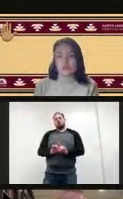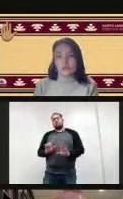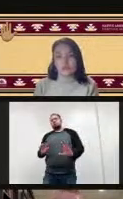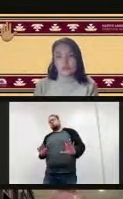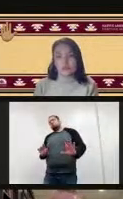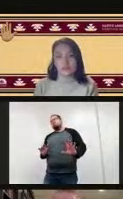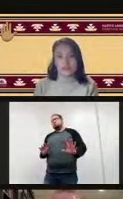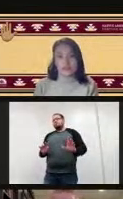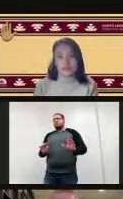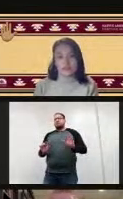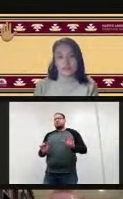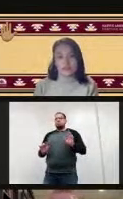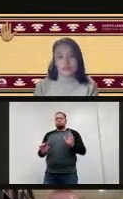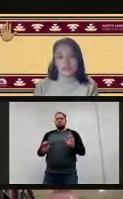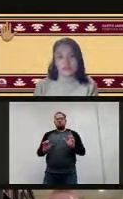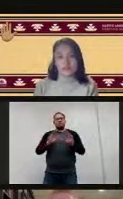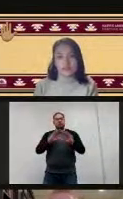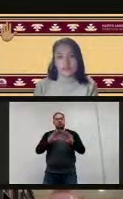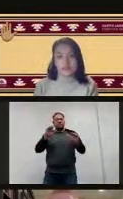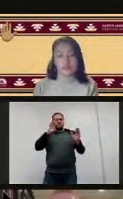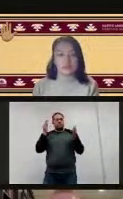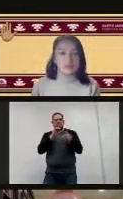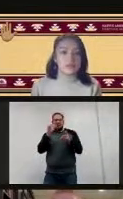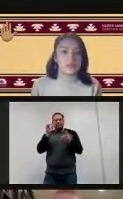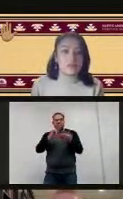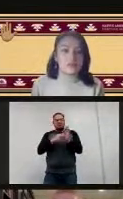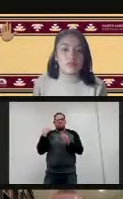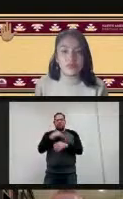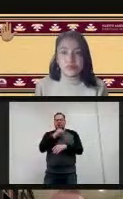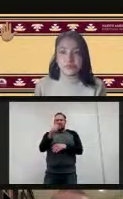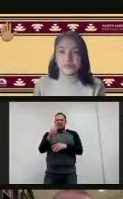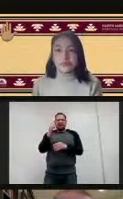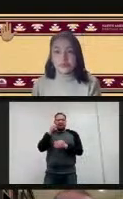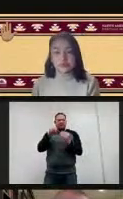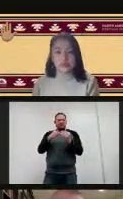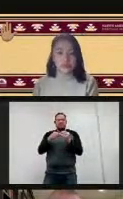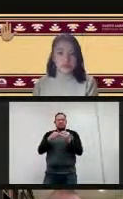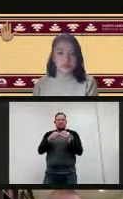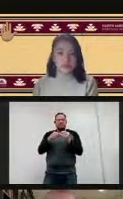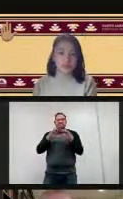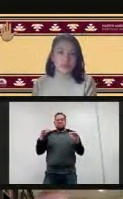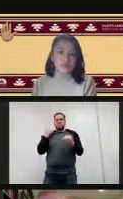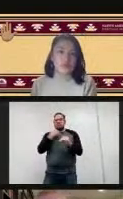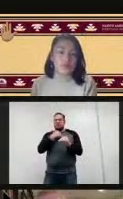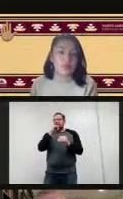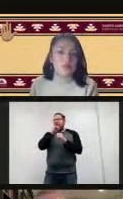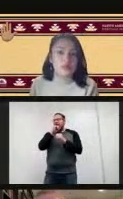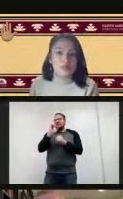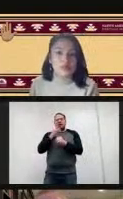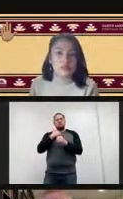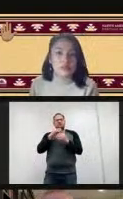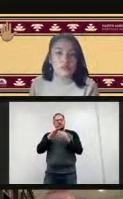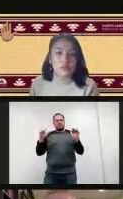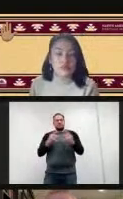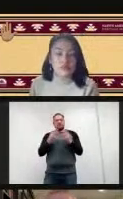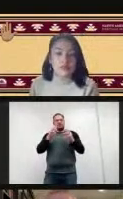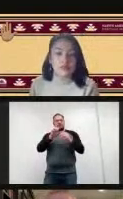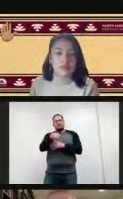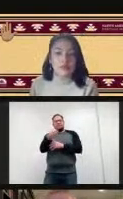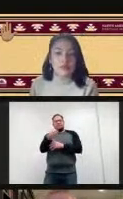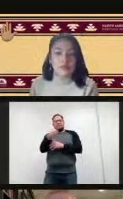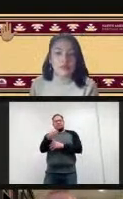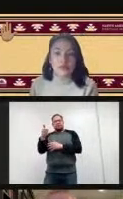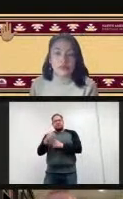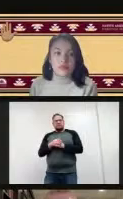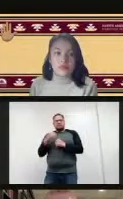is child-focused. It doesn't mean we are not thinking of our children. We love our children as much as anybody else. We